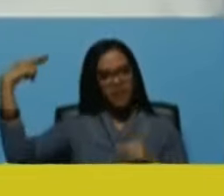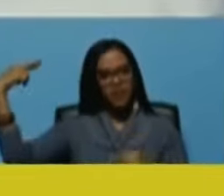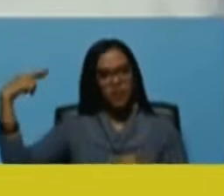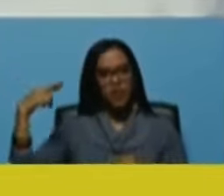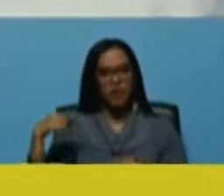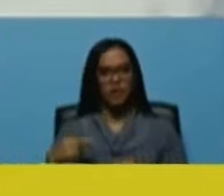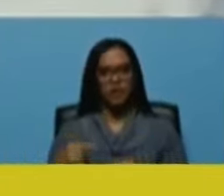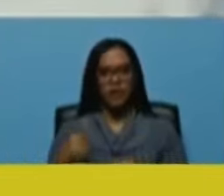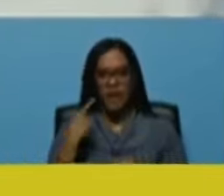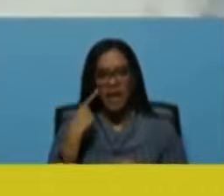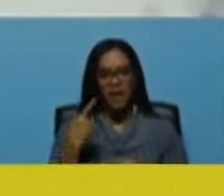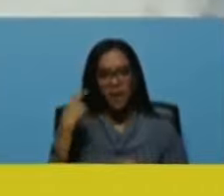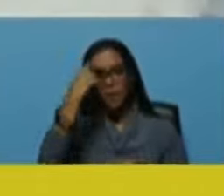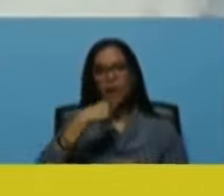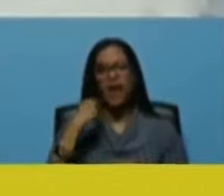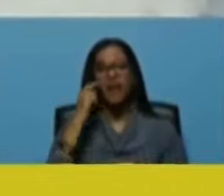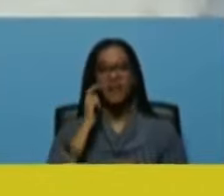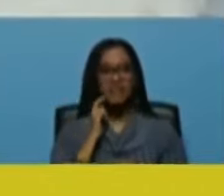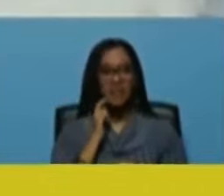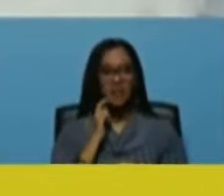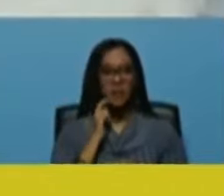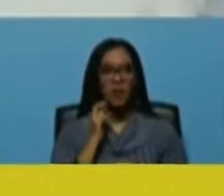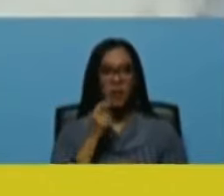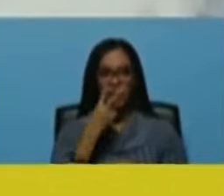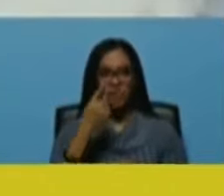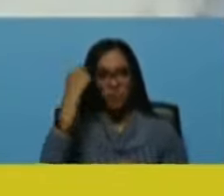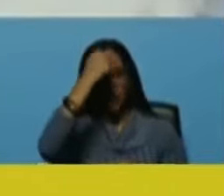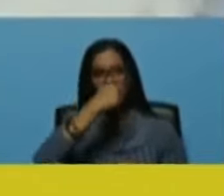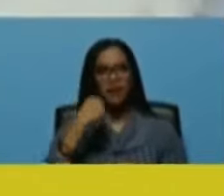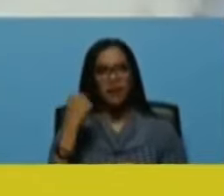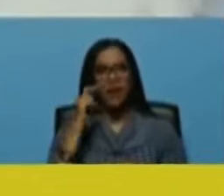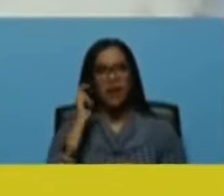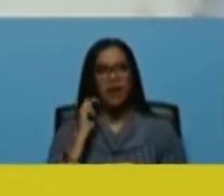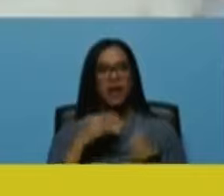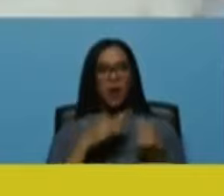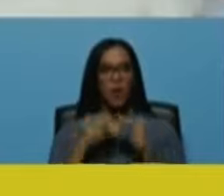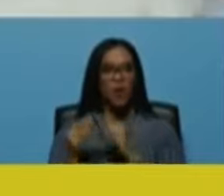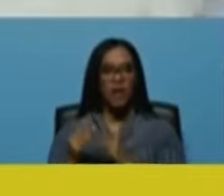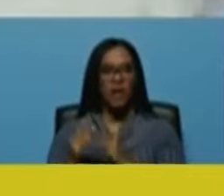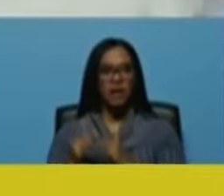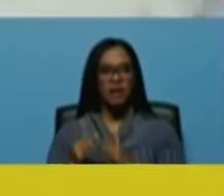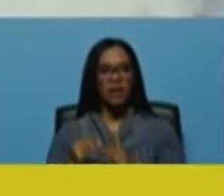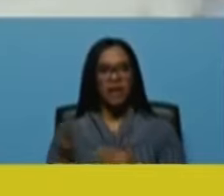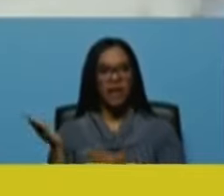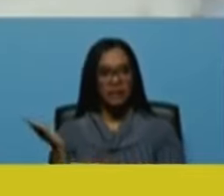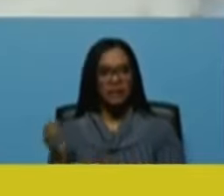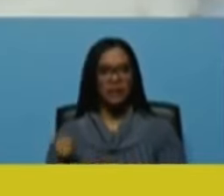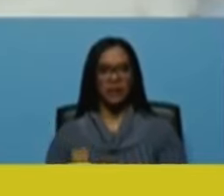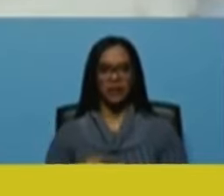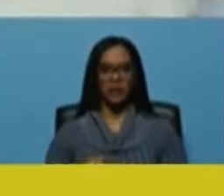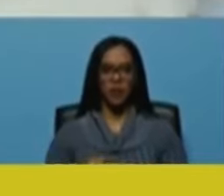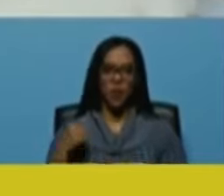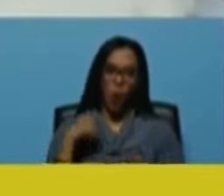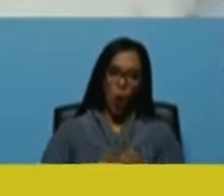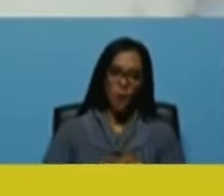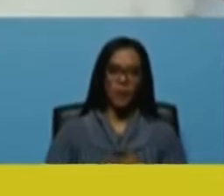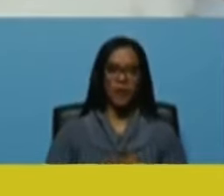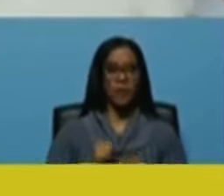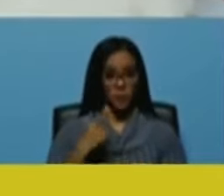think. We saw the faces of fascism. We saw the face of fascism in the communities. This